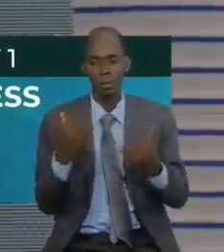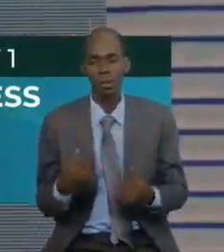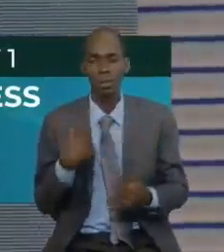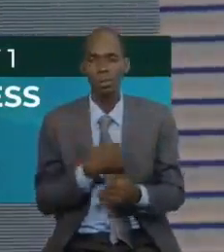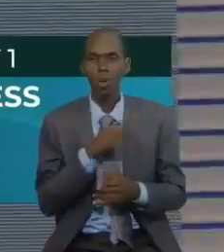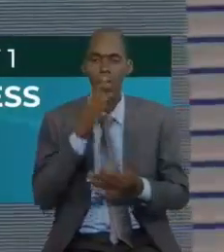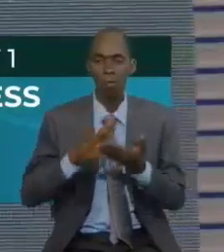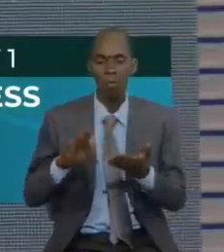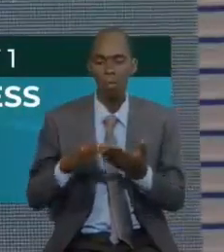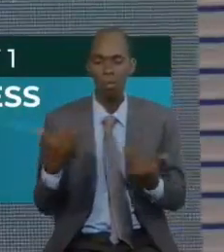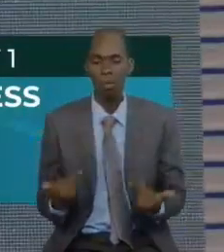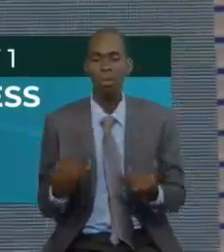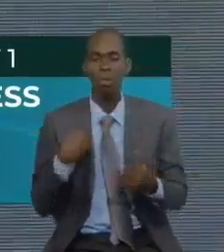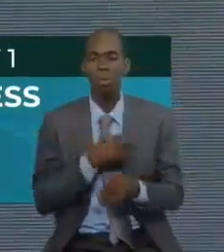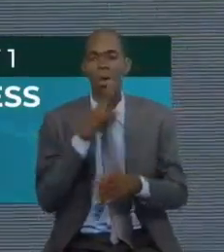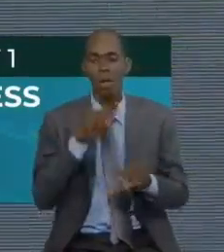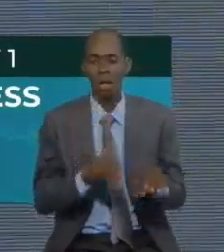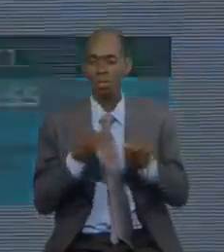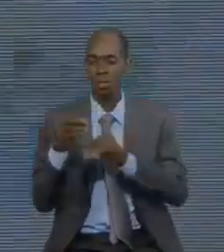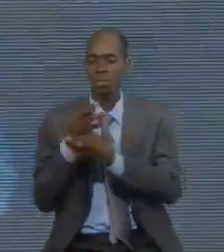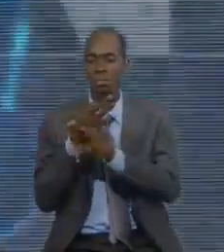now we're set free.